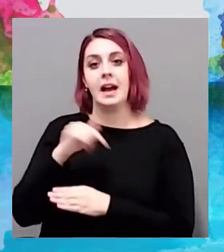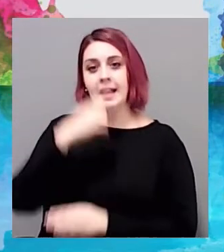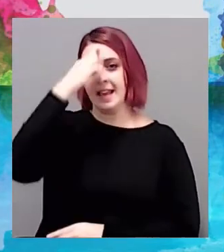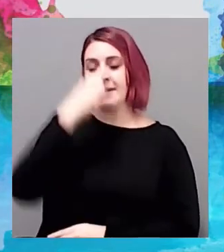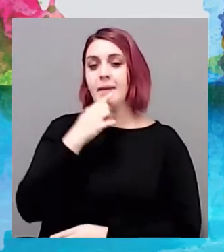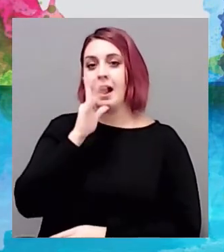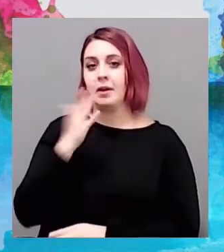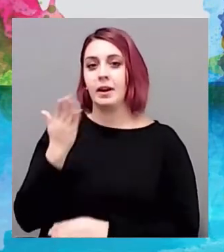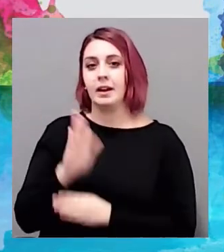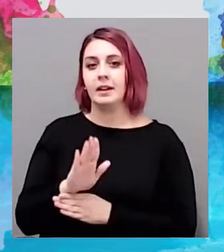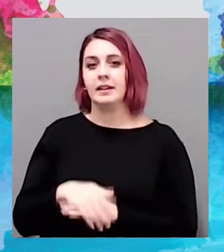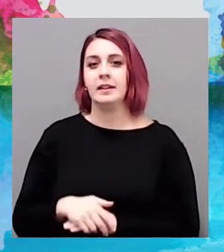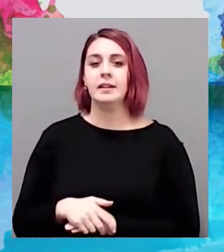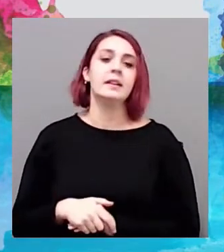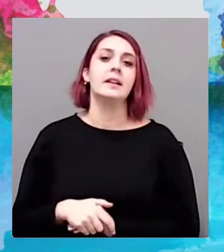we see an image